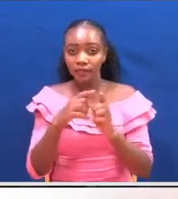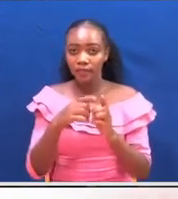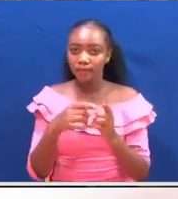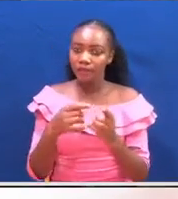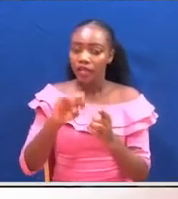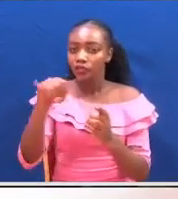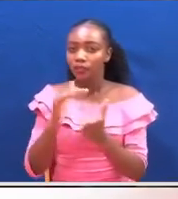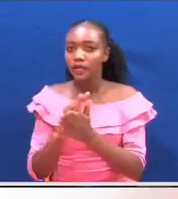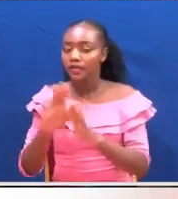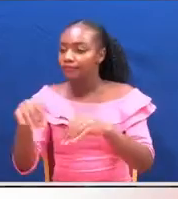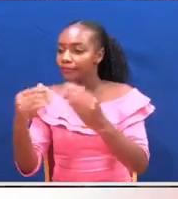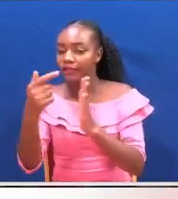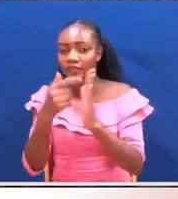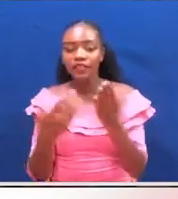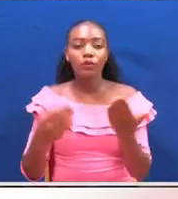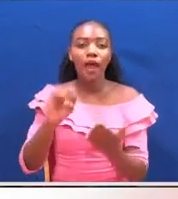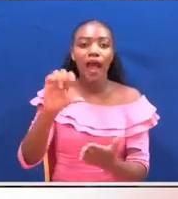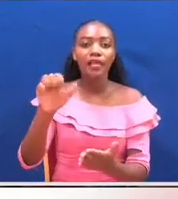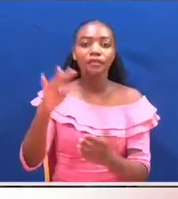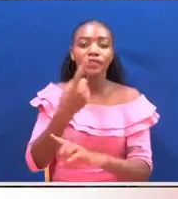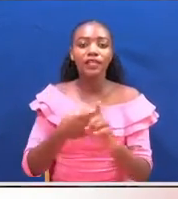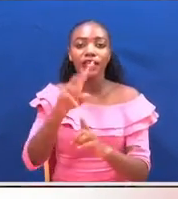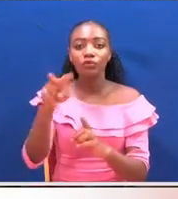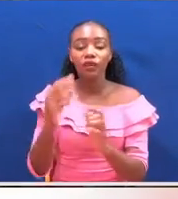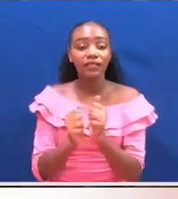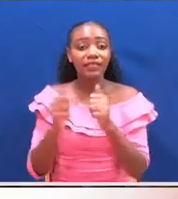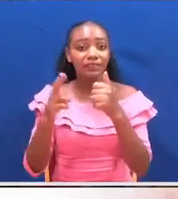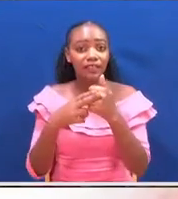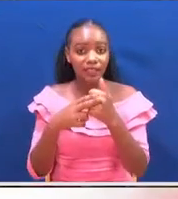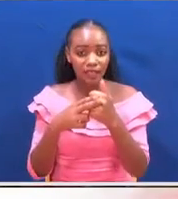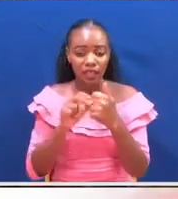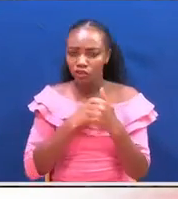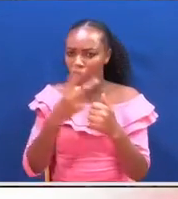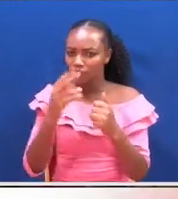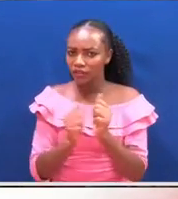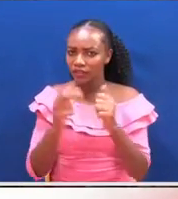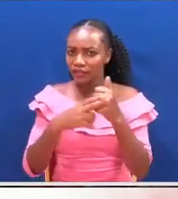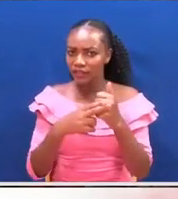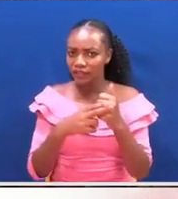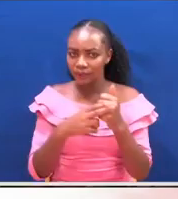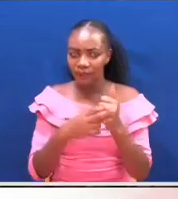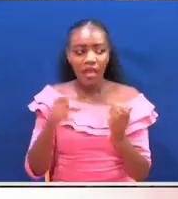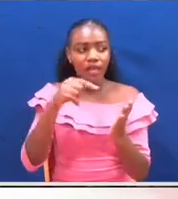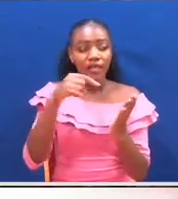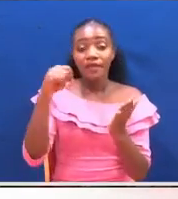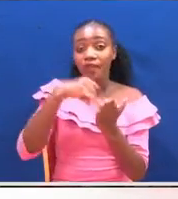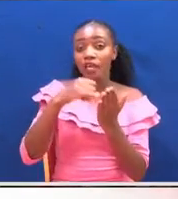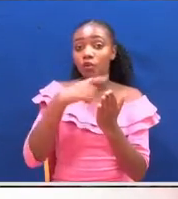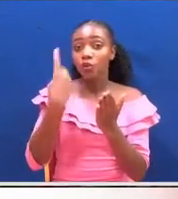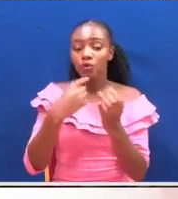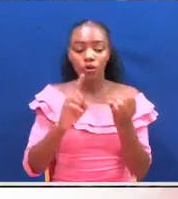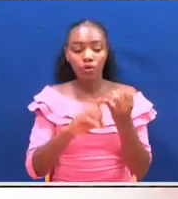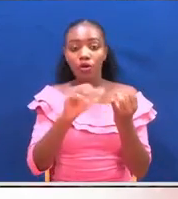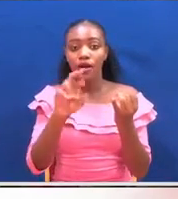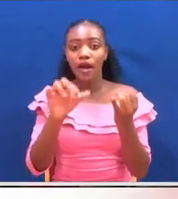Jubilee submitted to IEBC in 2017 are UDA SG Veronica Maina, Caroline